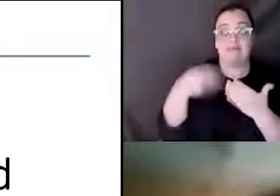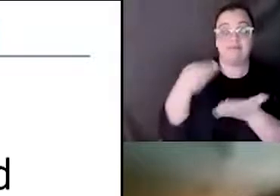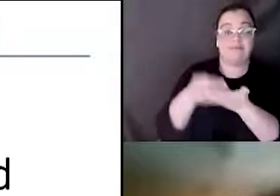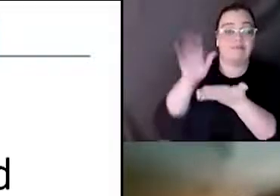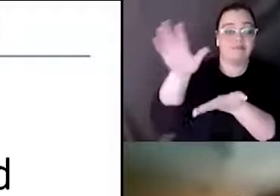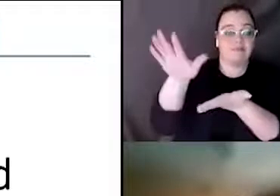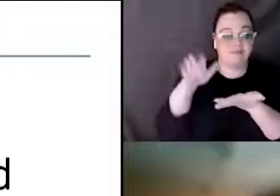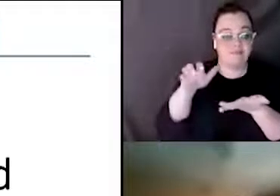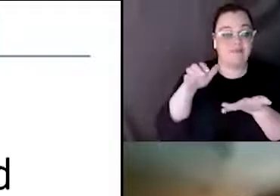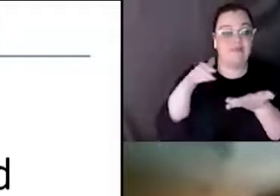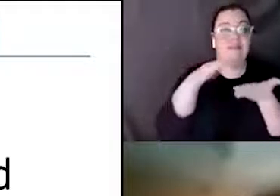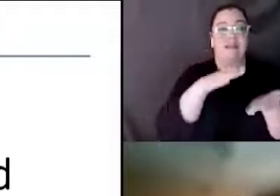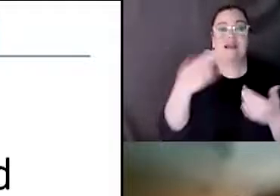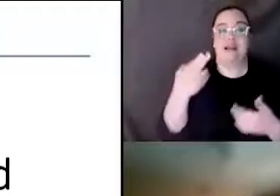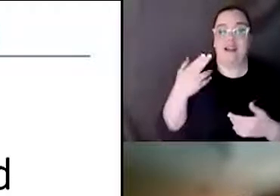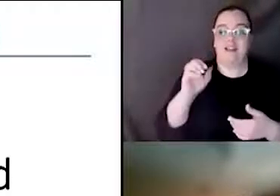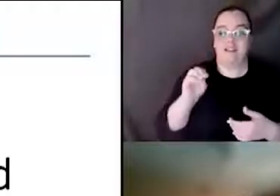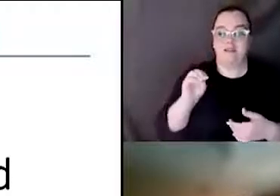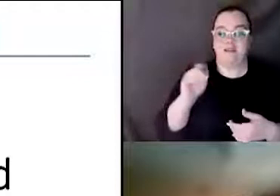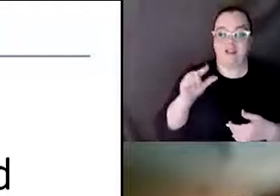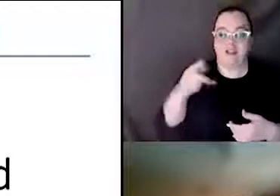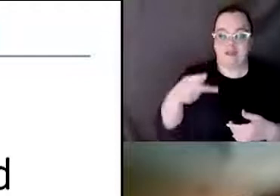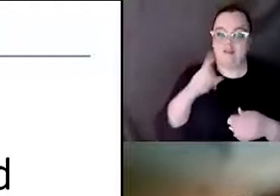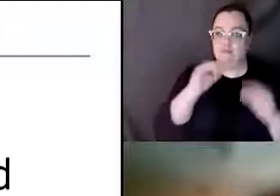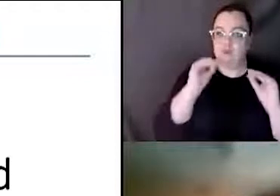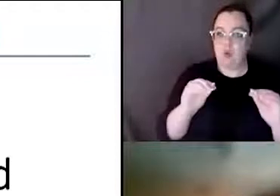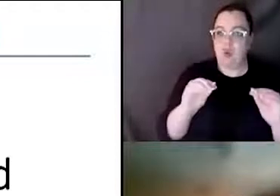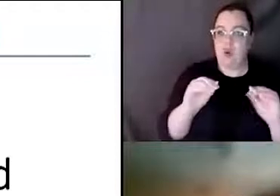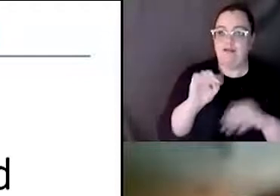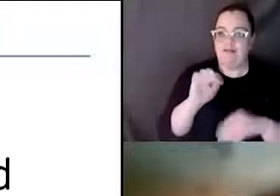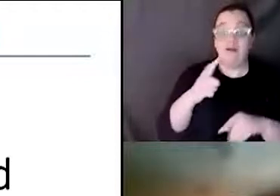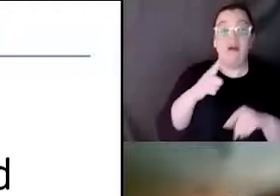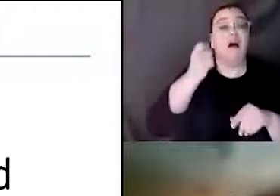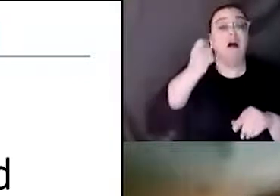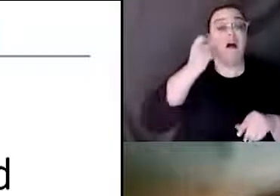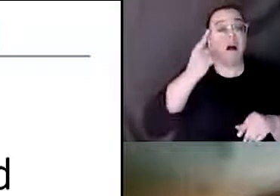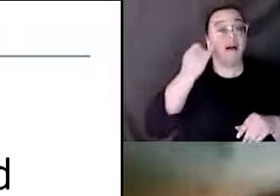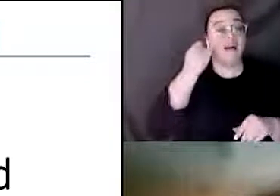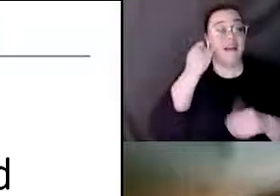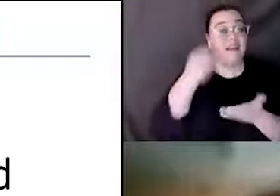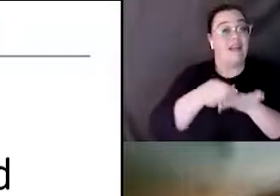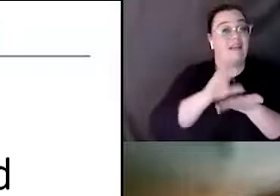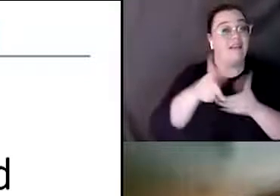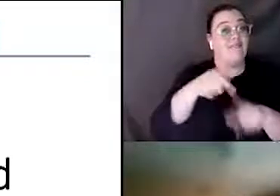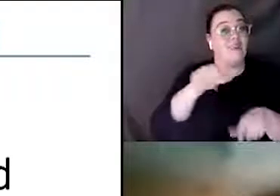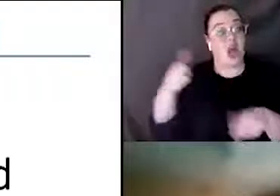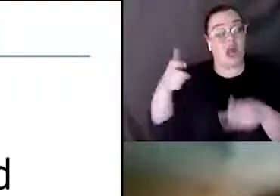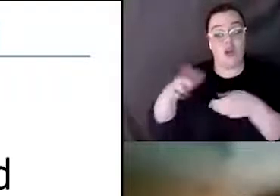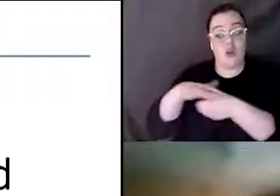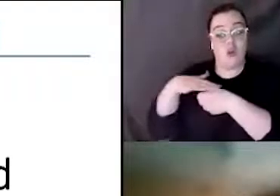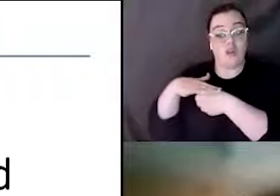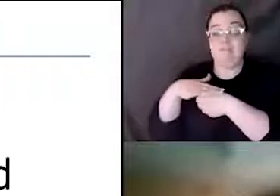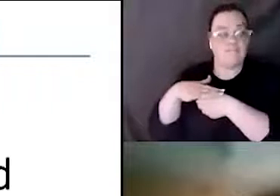they've been federally free of taxes, but that's not the case if funding comes from other locations, like